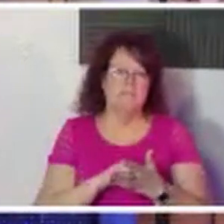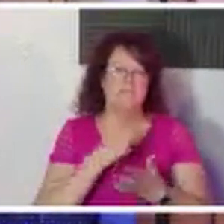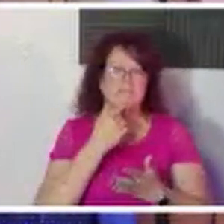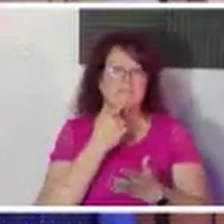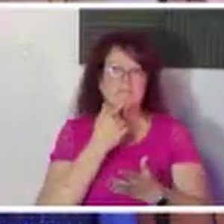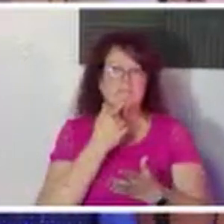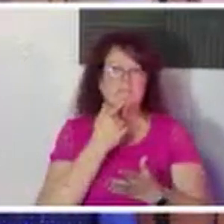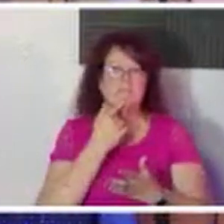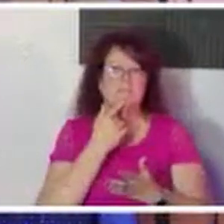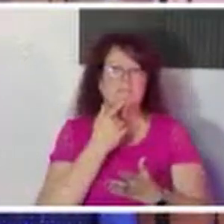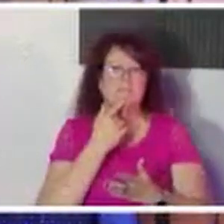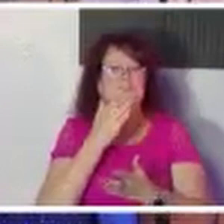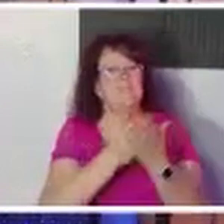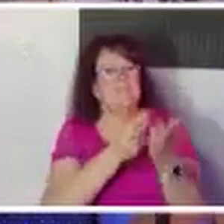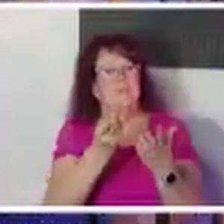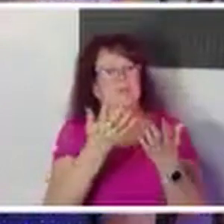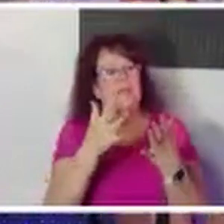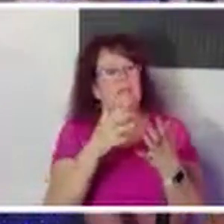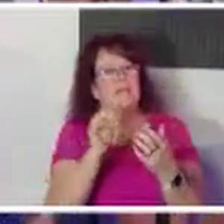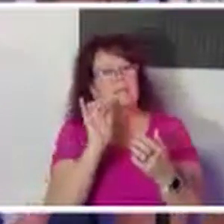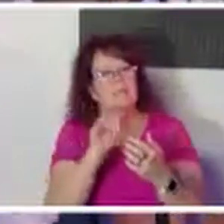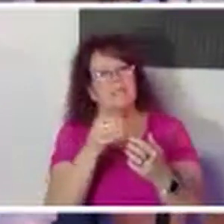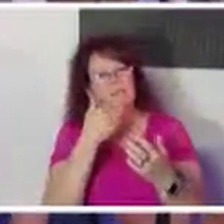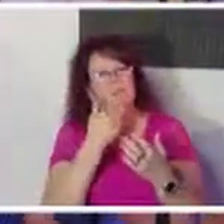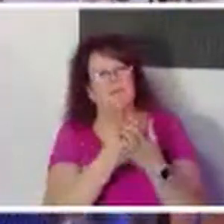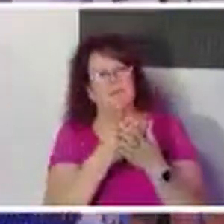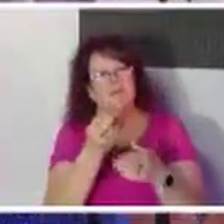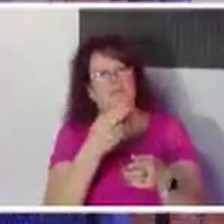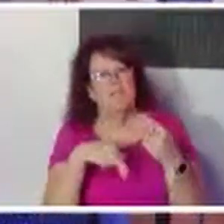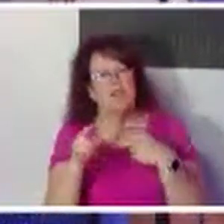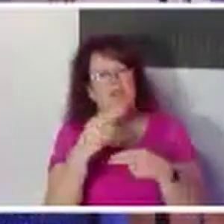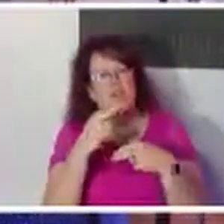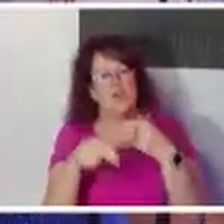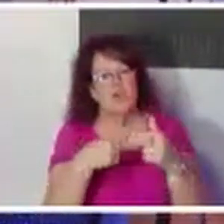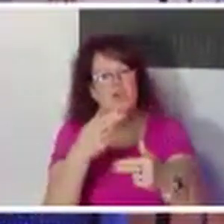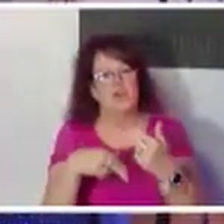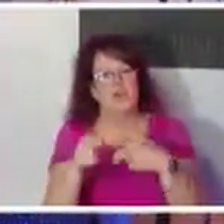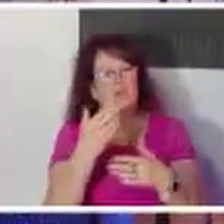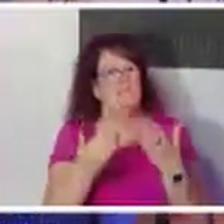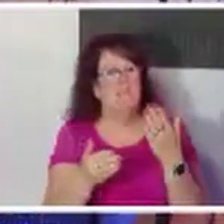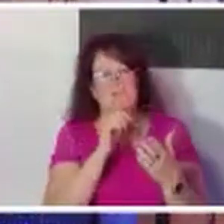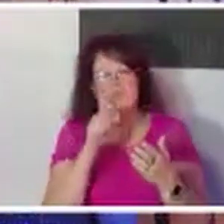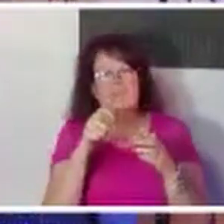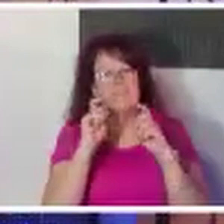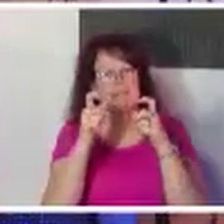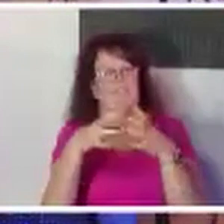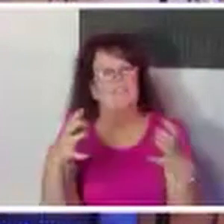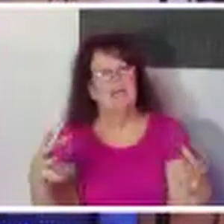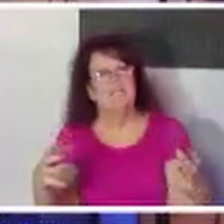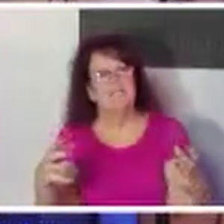said. And so some of you are already like, well, that's pretty good return. So maybe we shouldn't have to give a whole